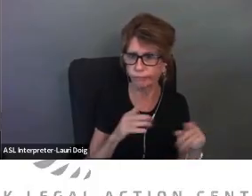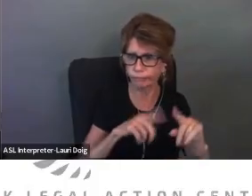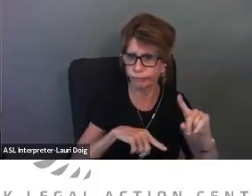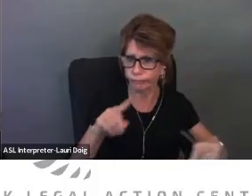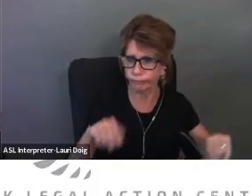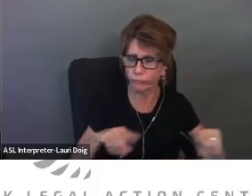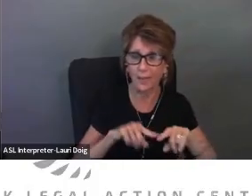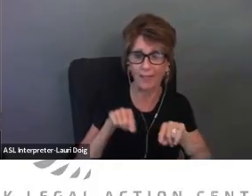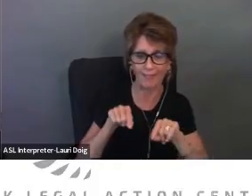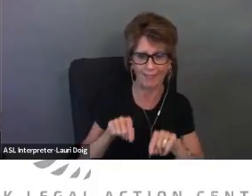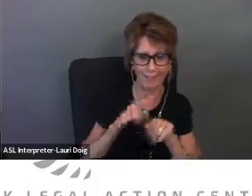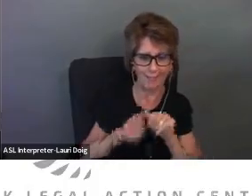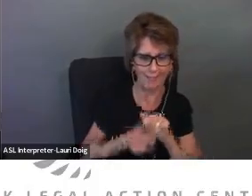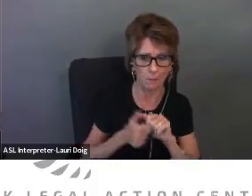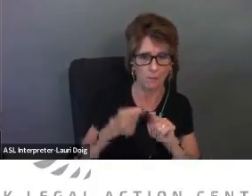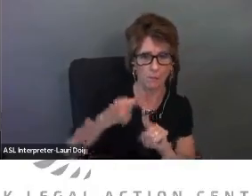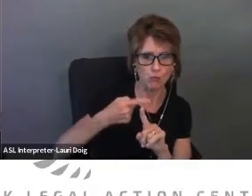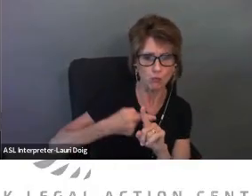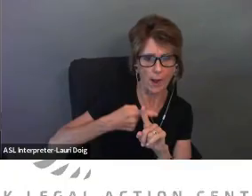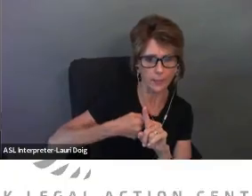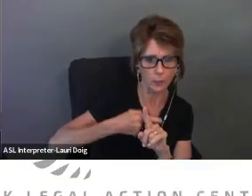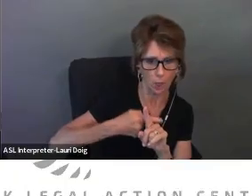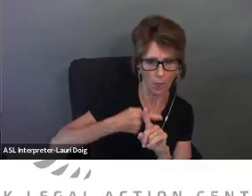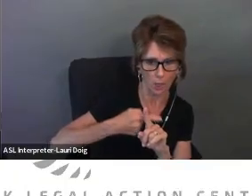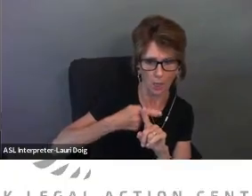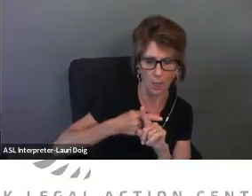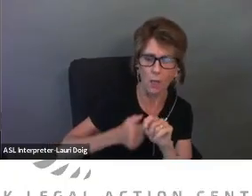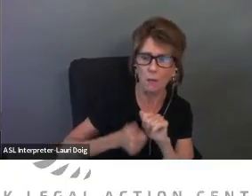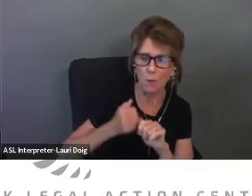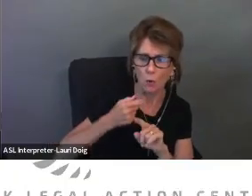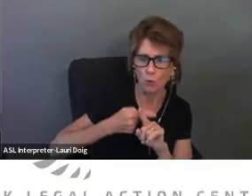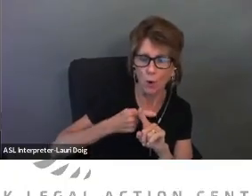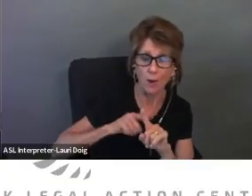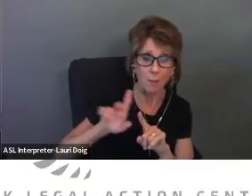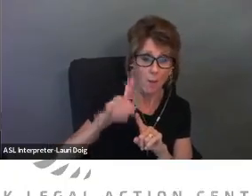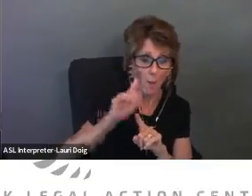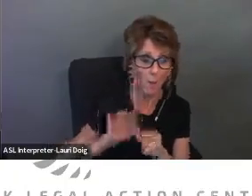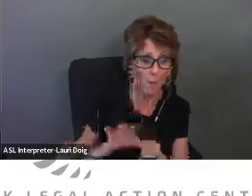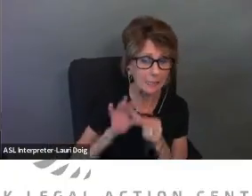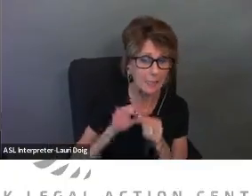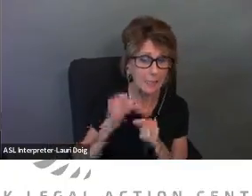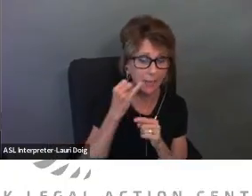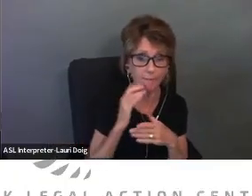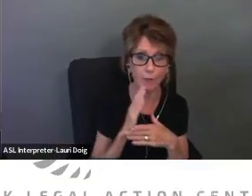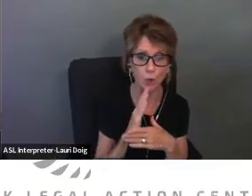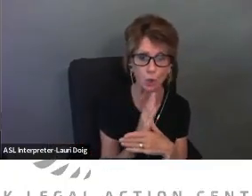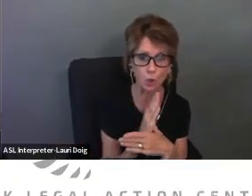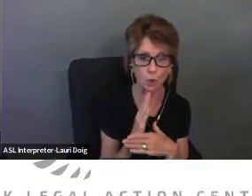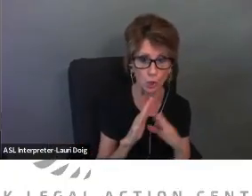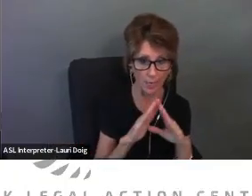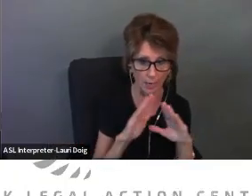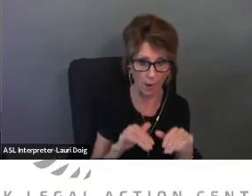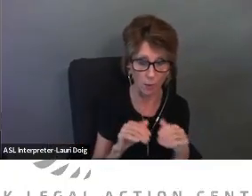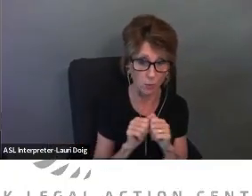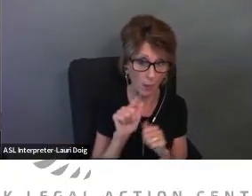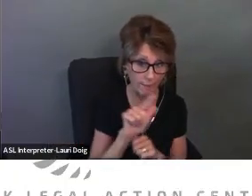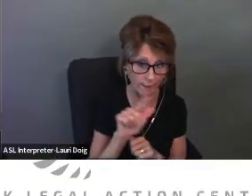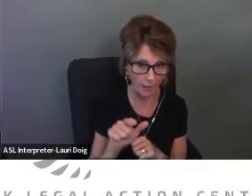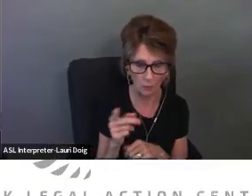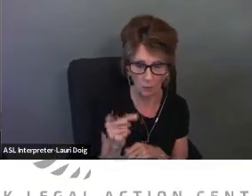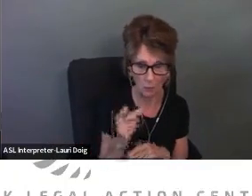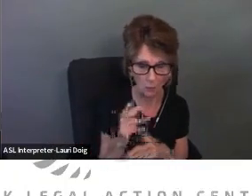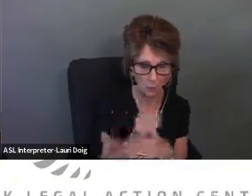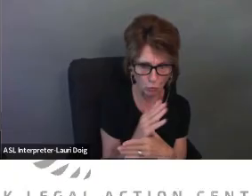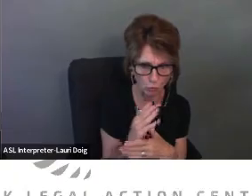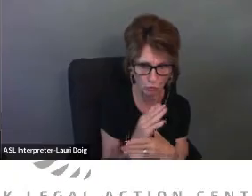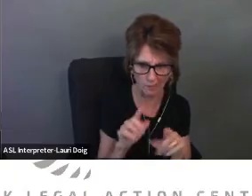only exception that's usually carved out are situations where you are sharing a space with your quote-unquote landlord.